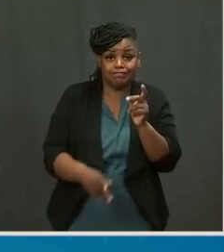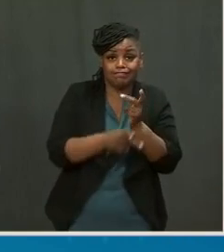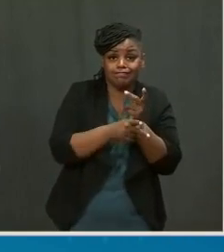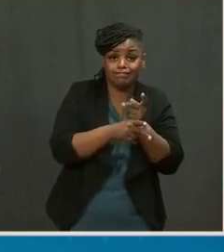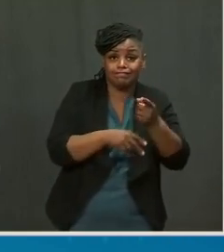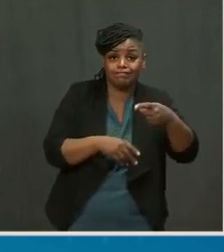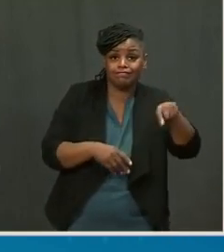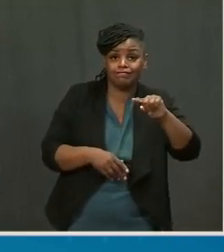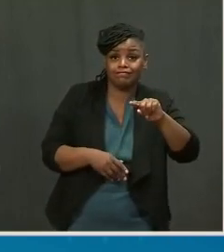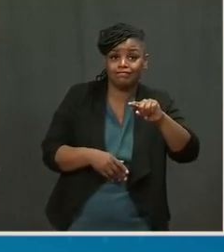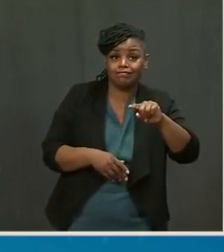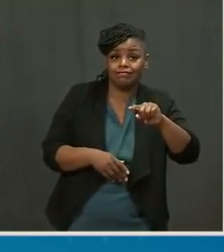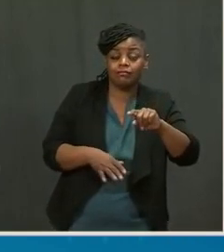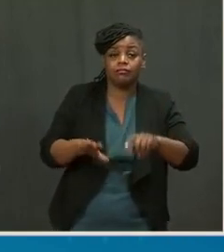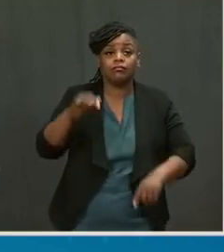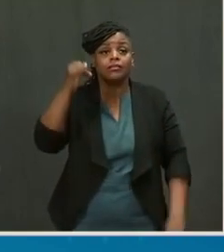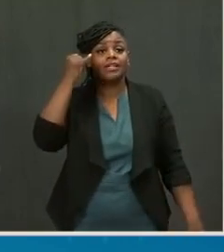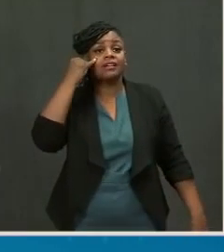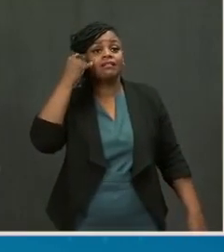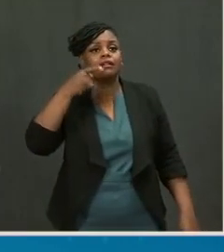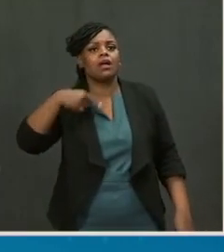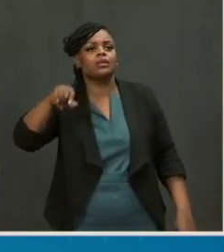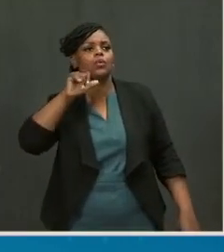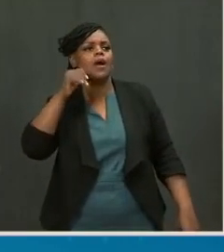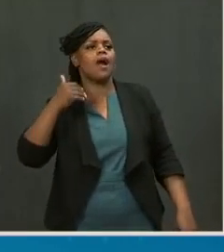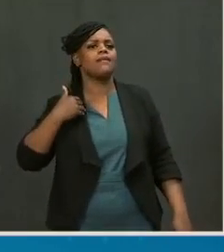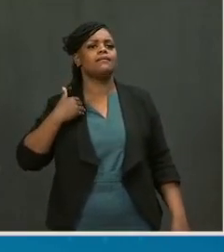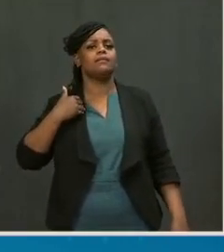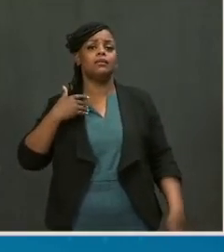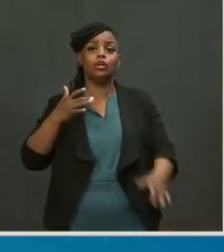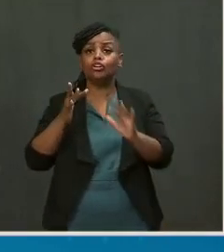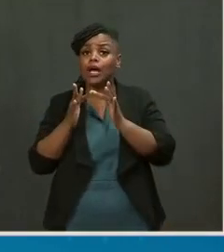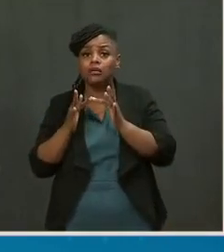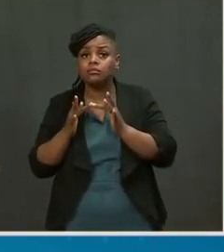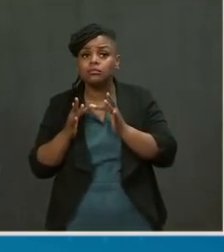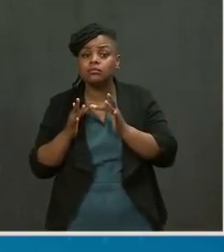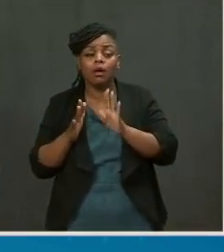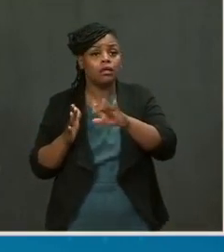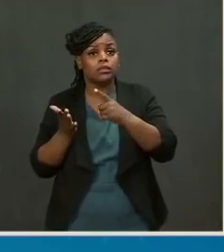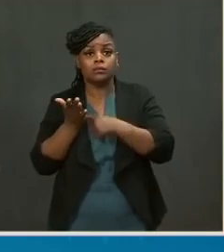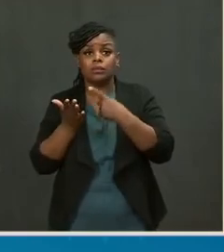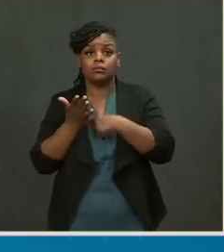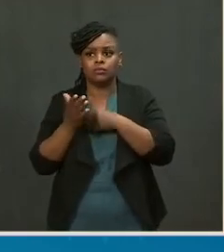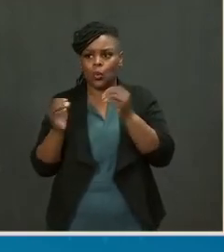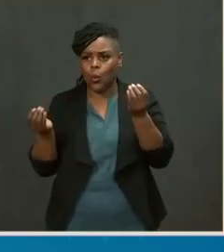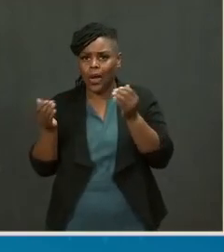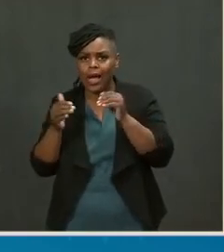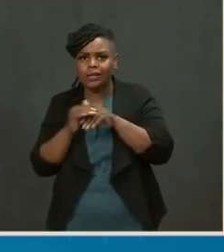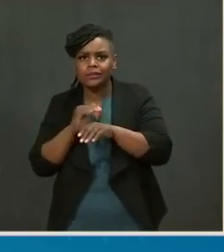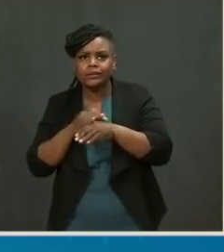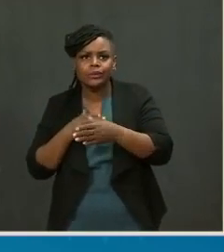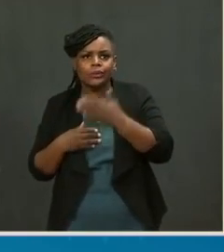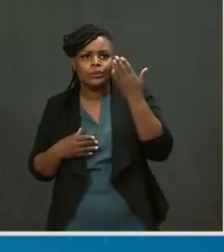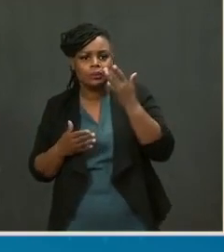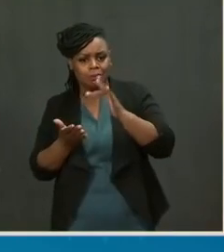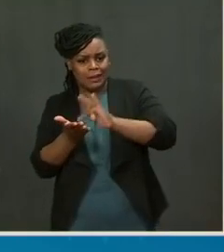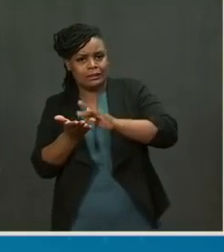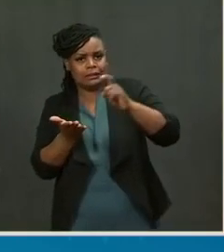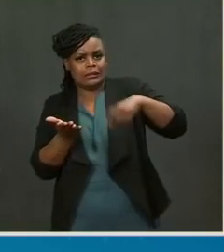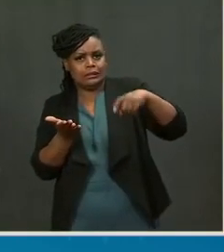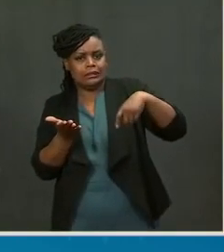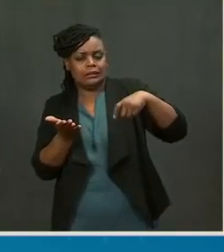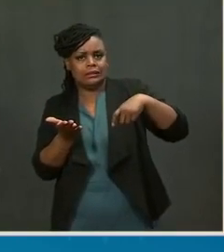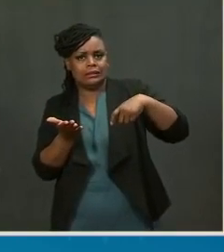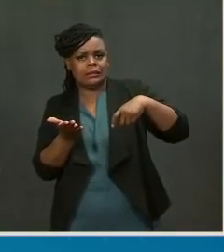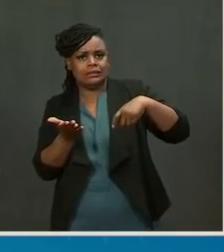don't have broadband, they don't have access to telemedicine. These are some of the things we're going to accomplish with the American Rescue Plan. We're going to focus on putting the